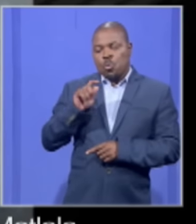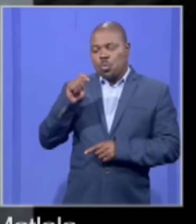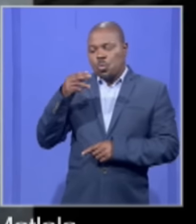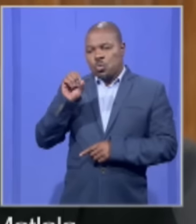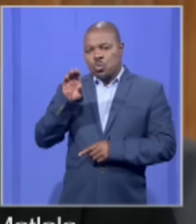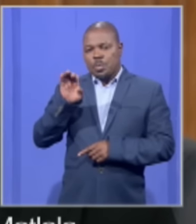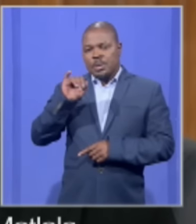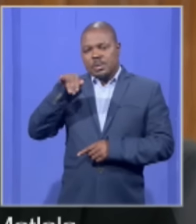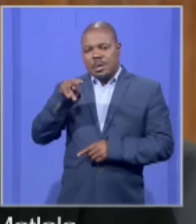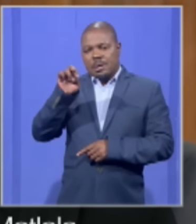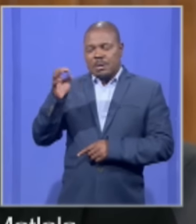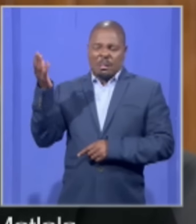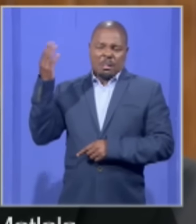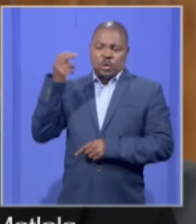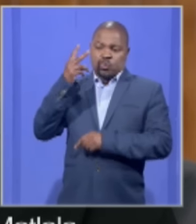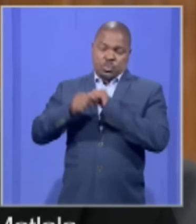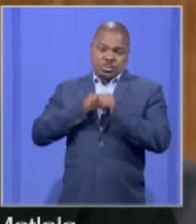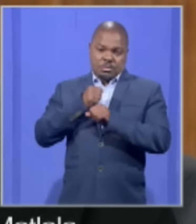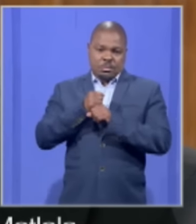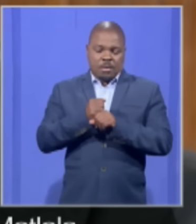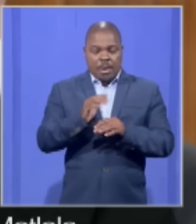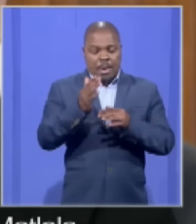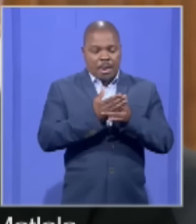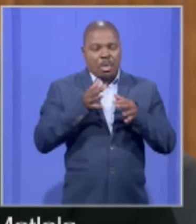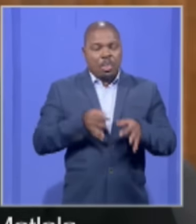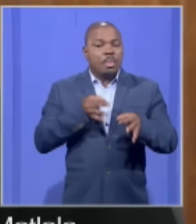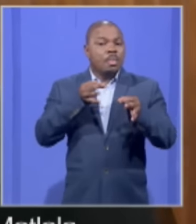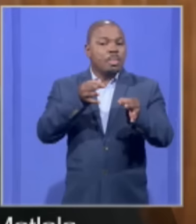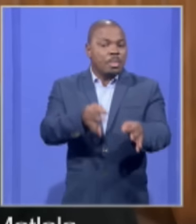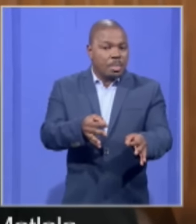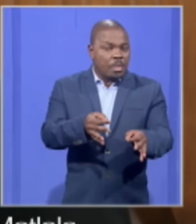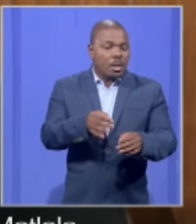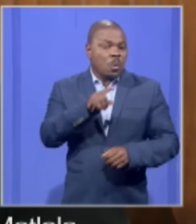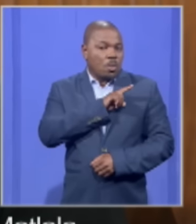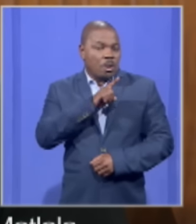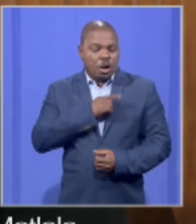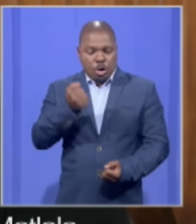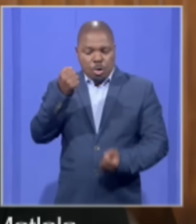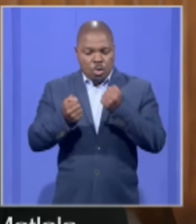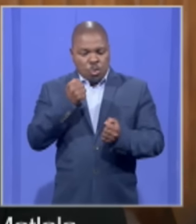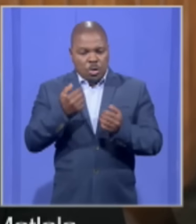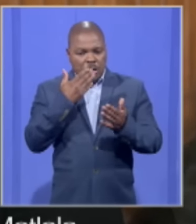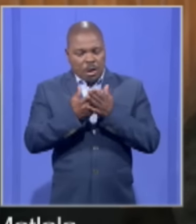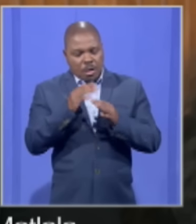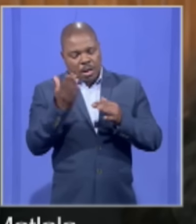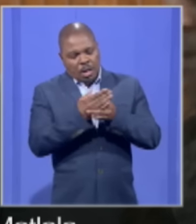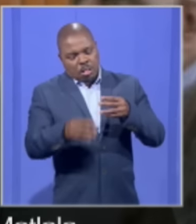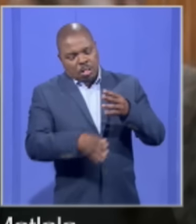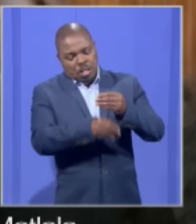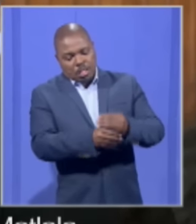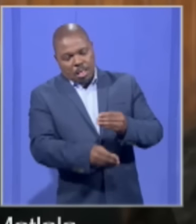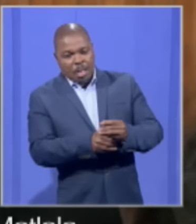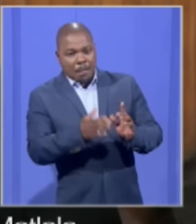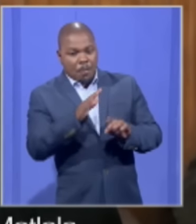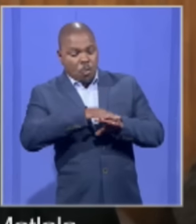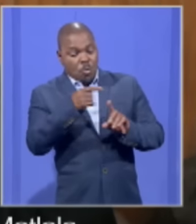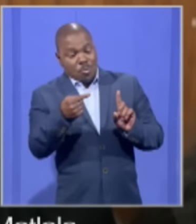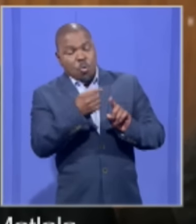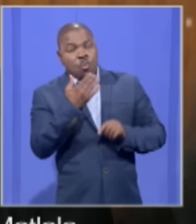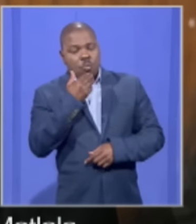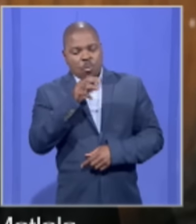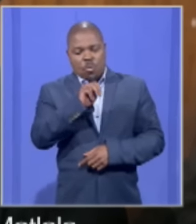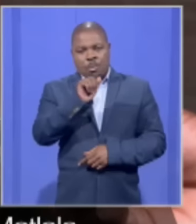di le 2 di fetileng. Kgaitsi ya bone ne a busediwa morago go letla kgotlatshekelo go oketsa ditatofatso kgatlhanong le Matlala. There